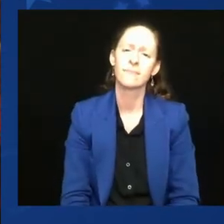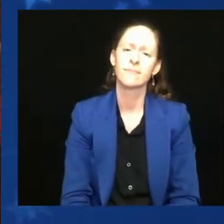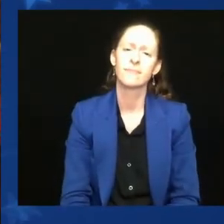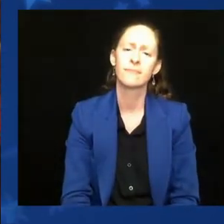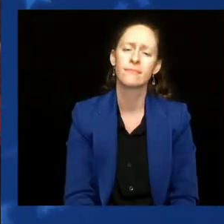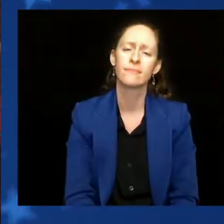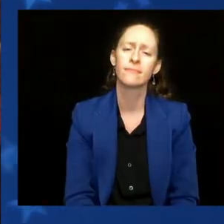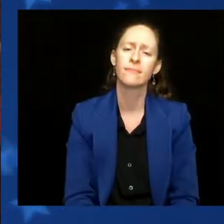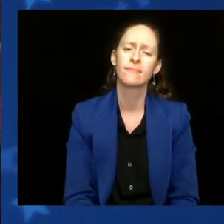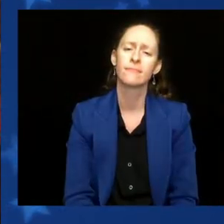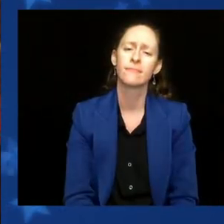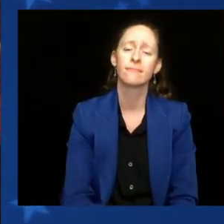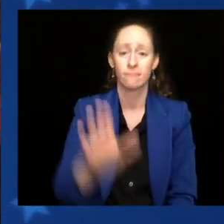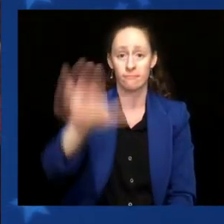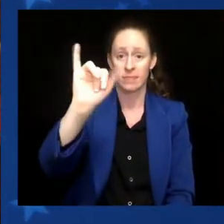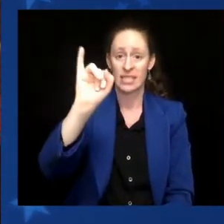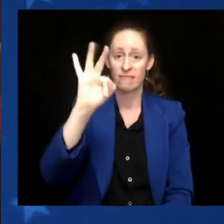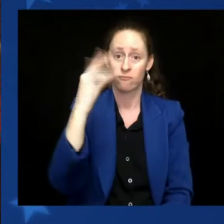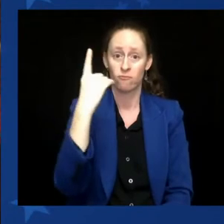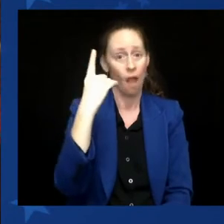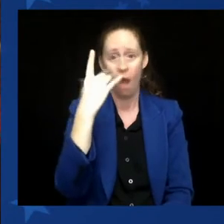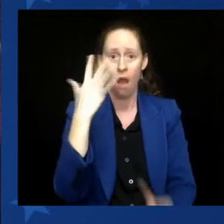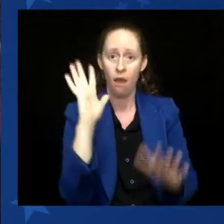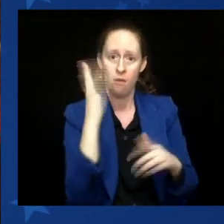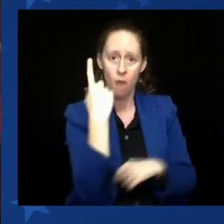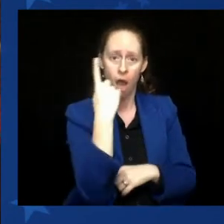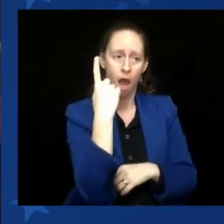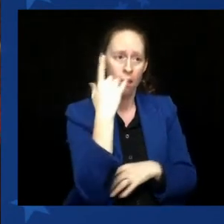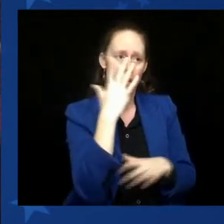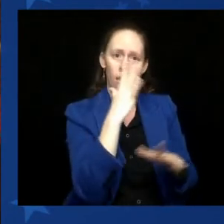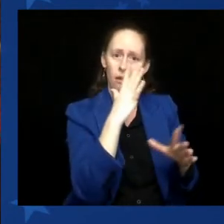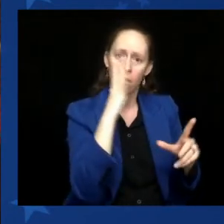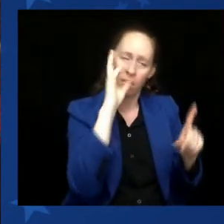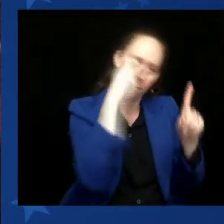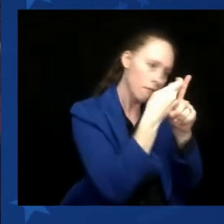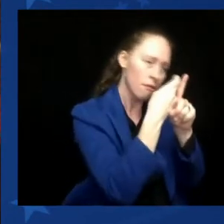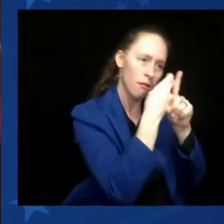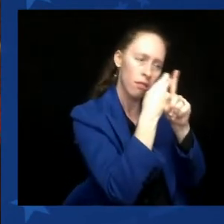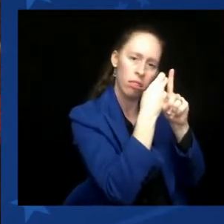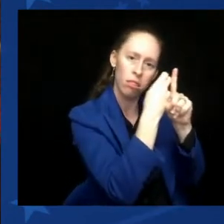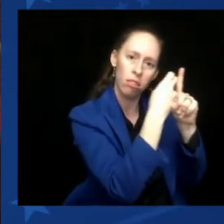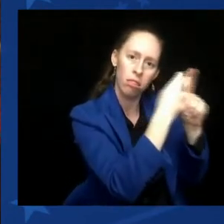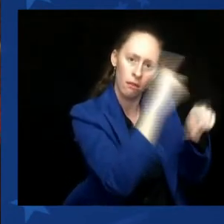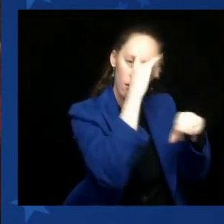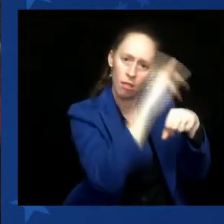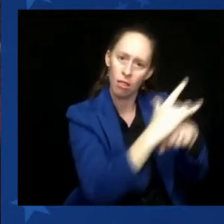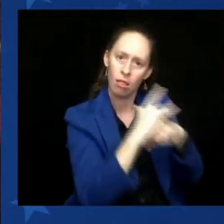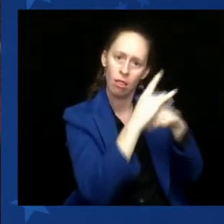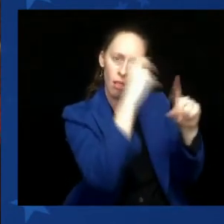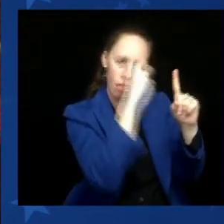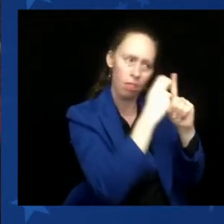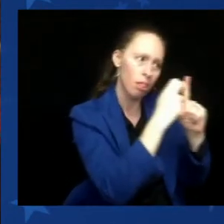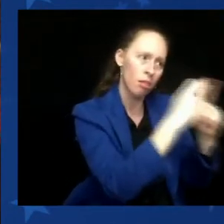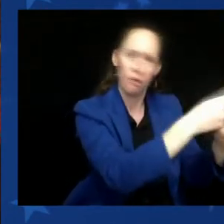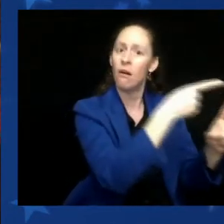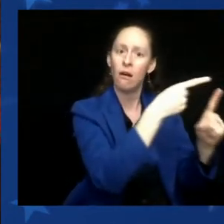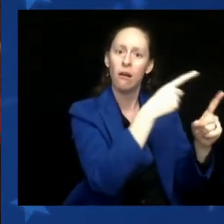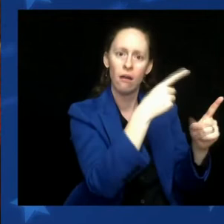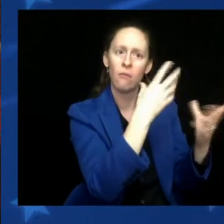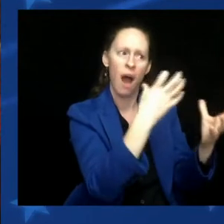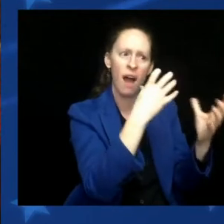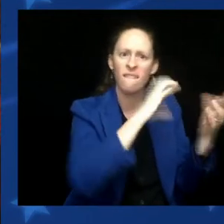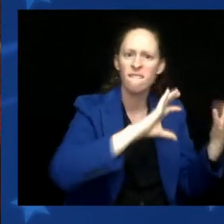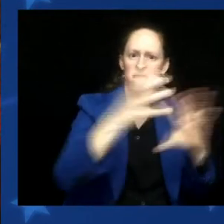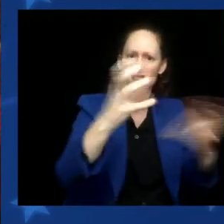violence is fatal to democracy. For a long time, we've told ourselves that American democracy